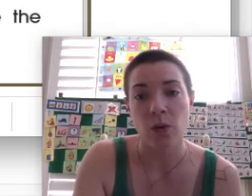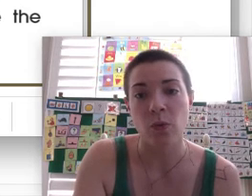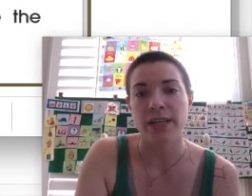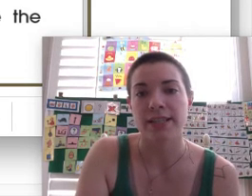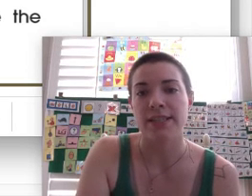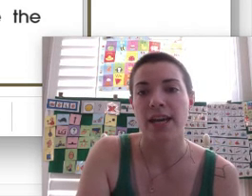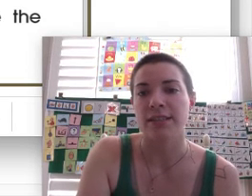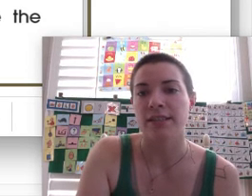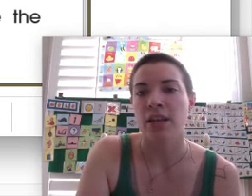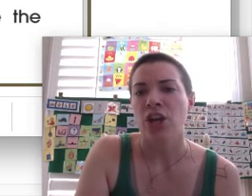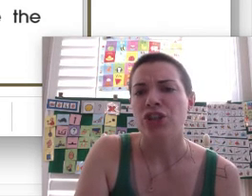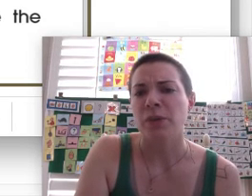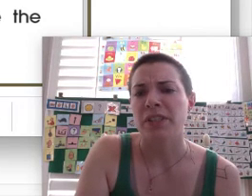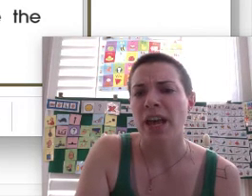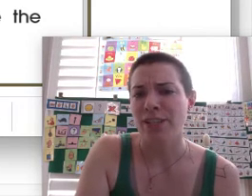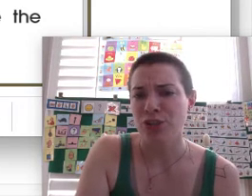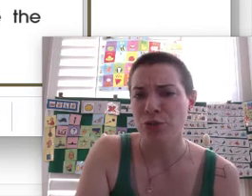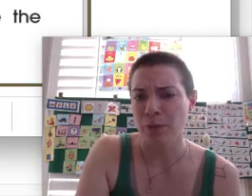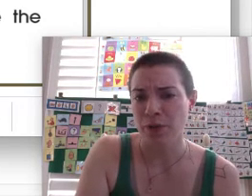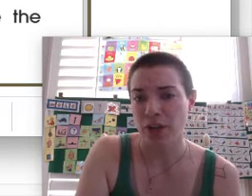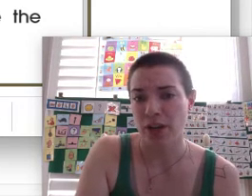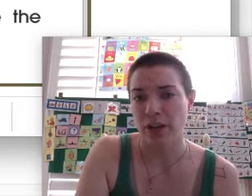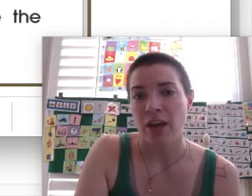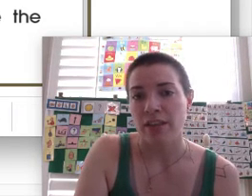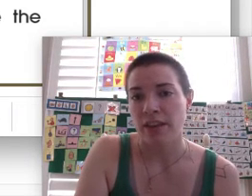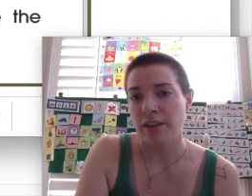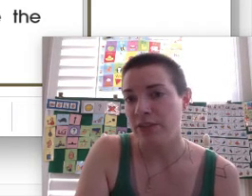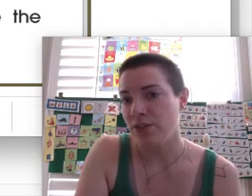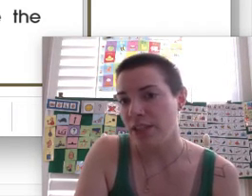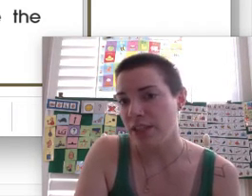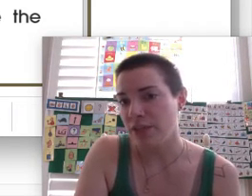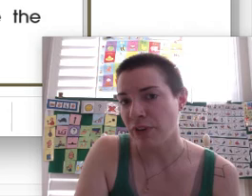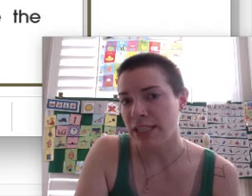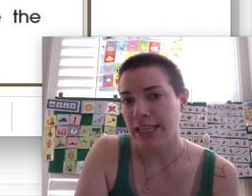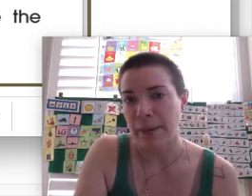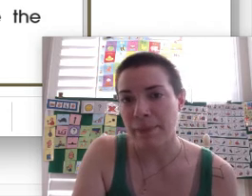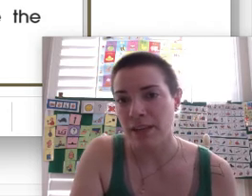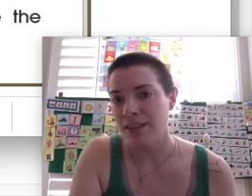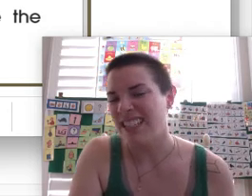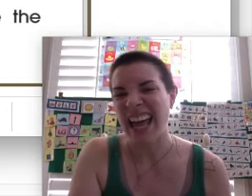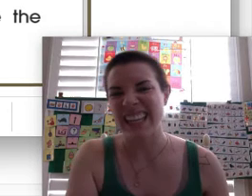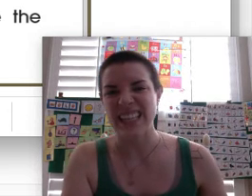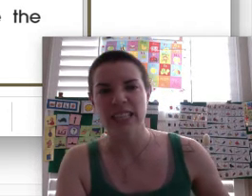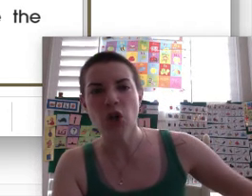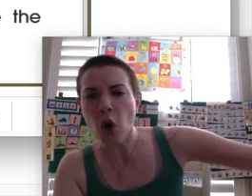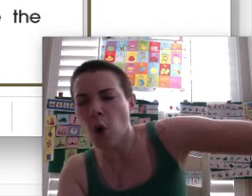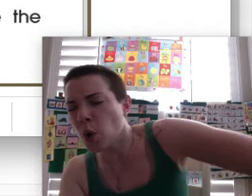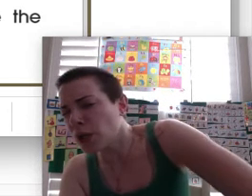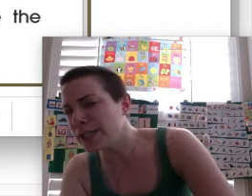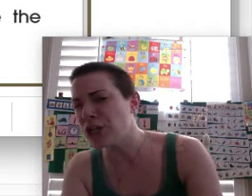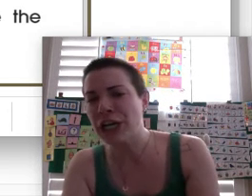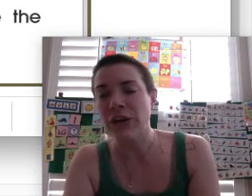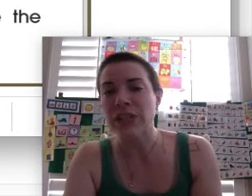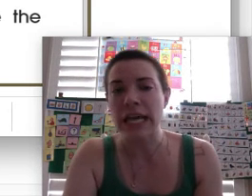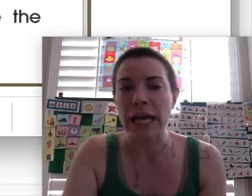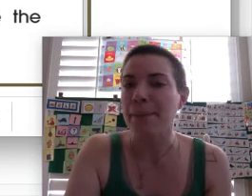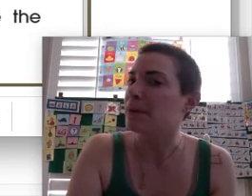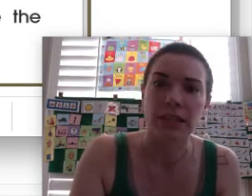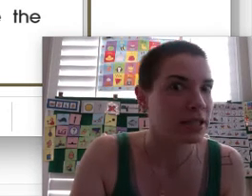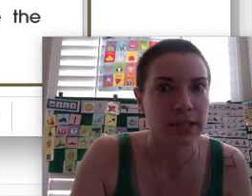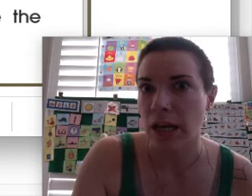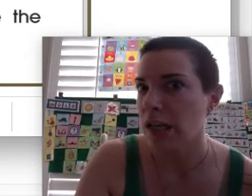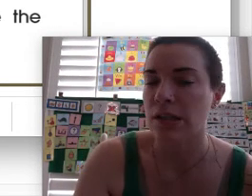sun when it is dusk. So it's not super dark that you see these friends camping. It's not like it's totally dark